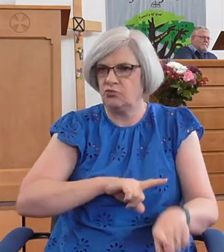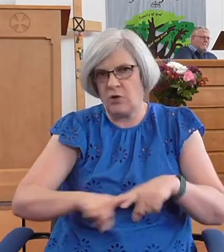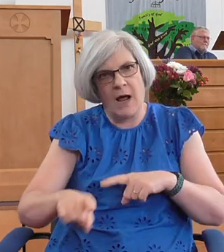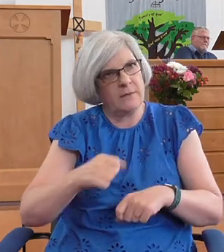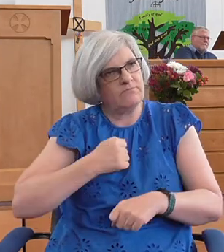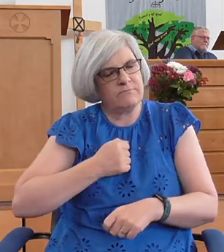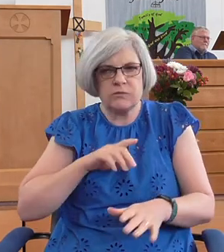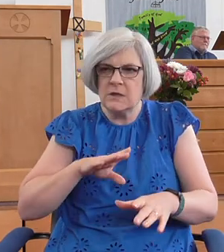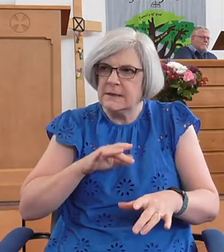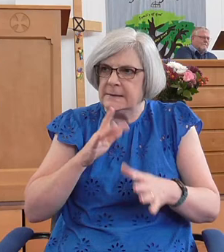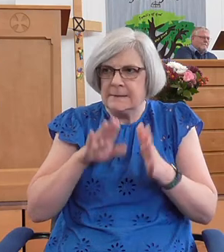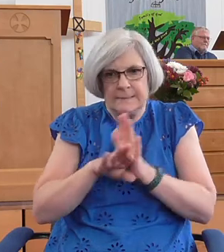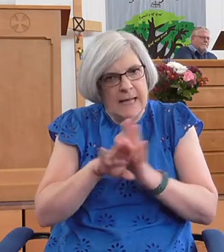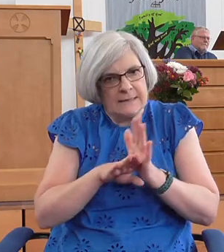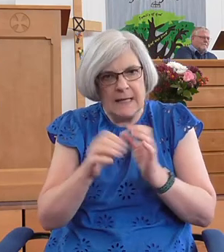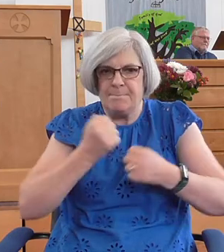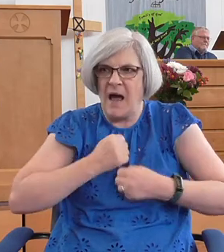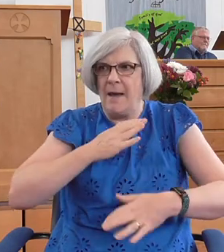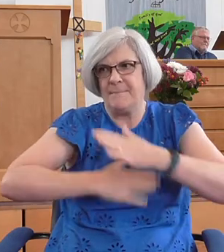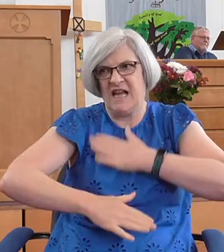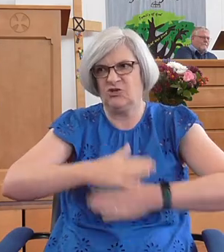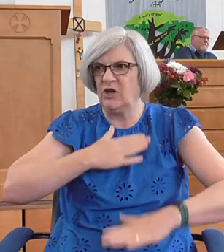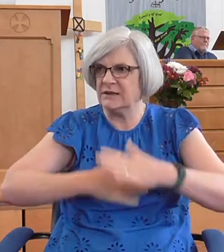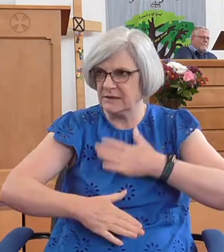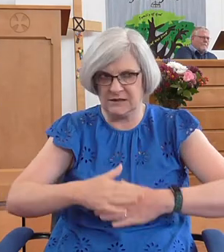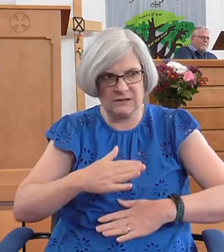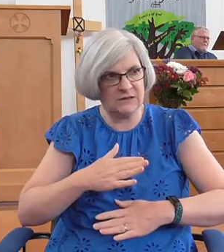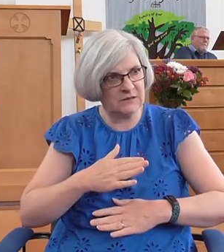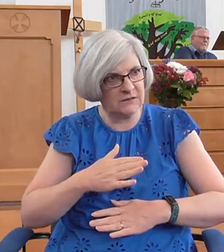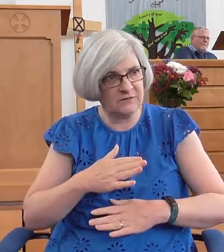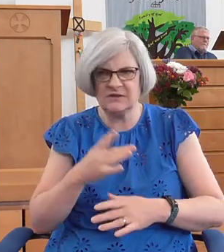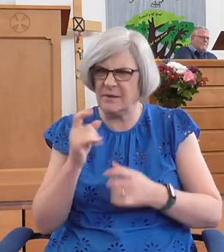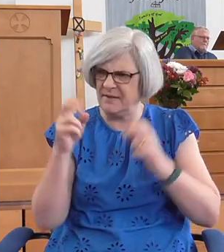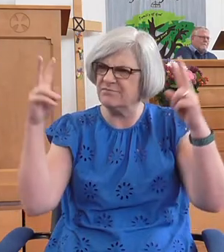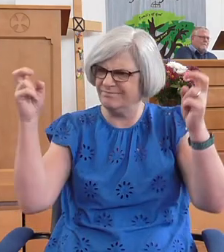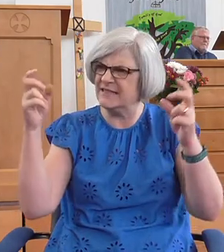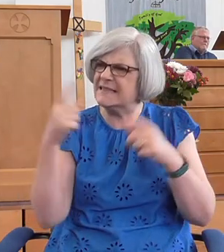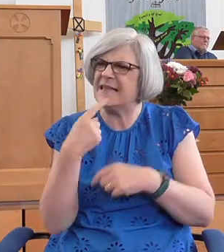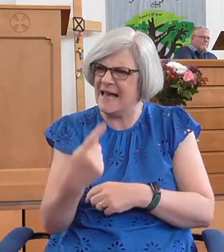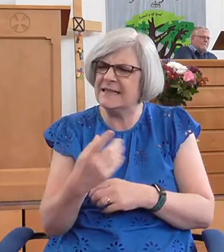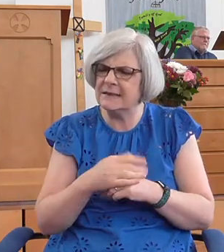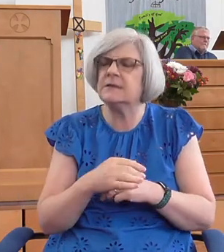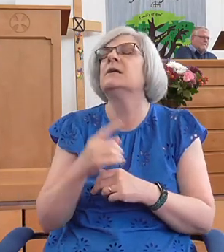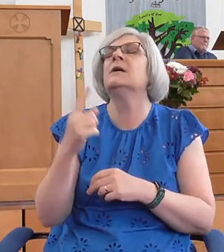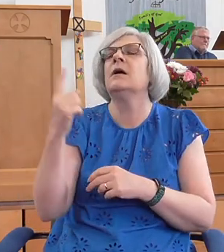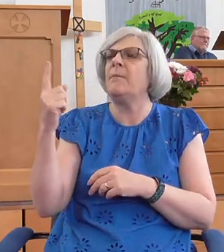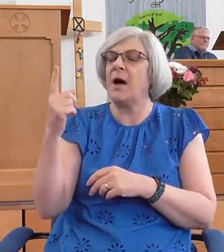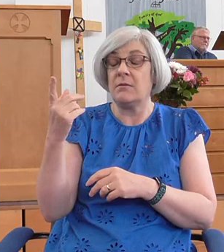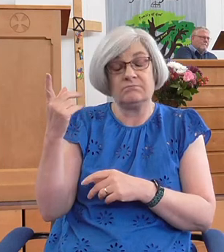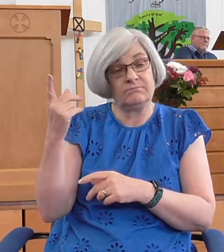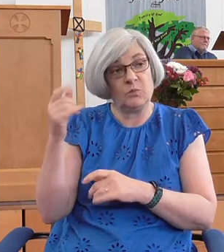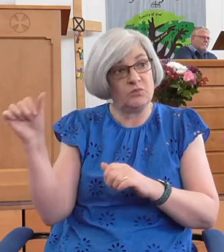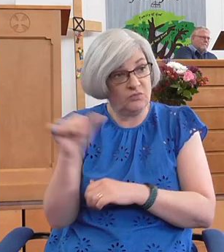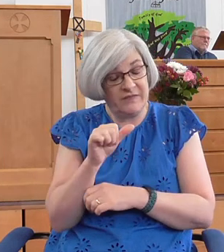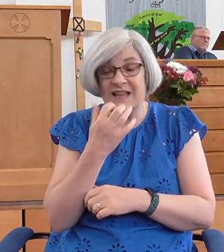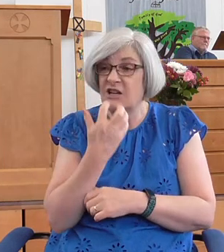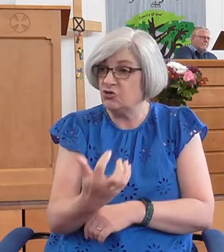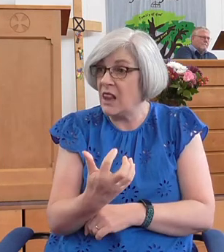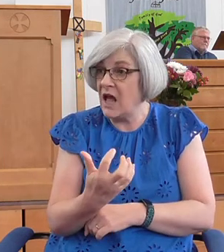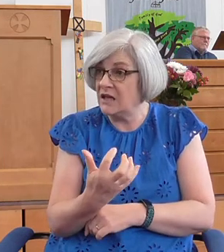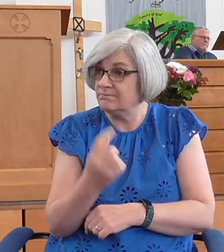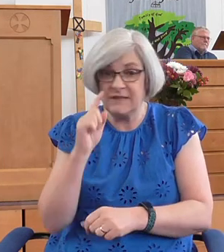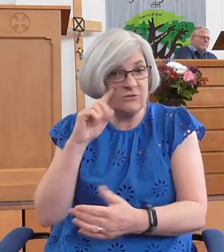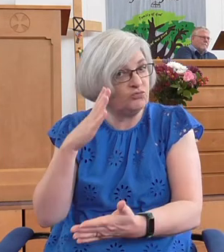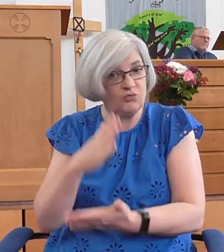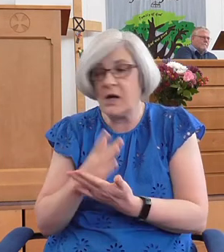we are testing God, in this example, it seems to be a negative thing. The Israelites did not trust